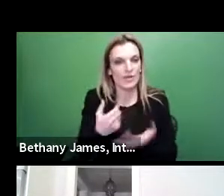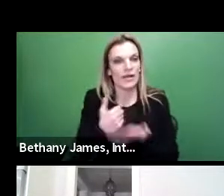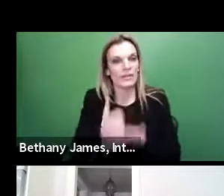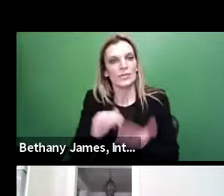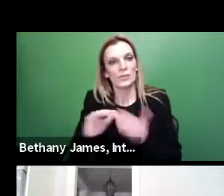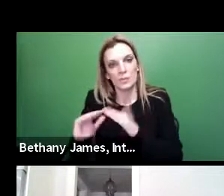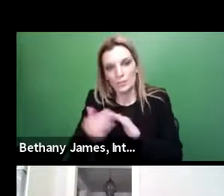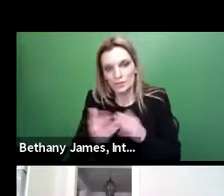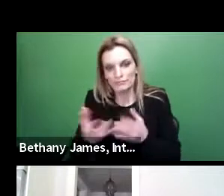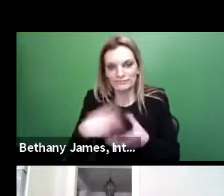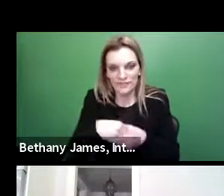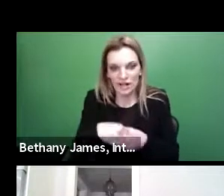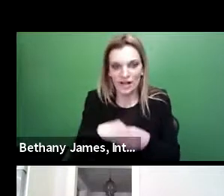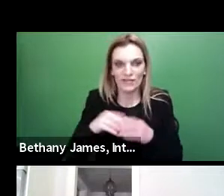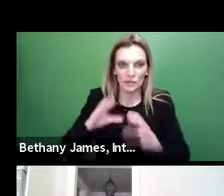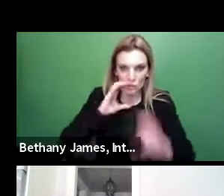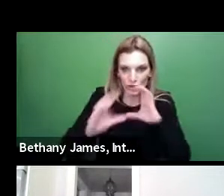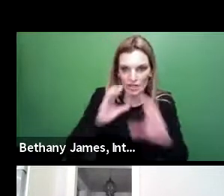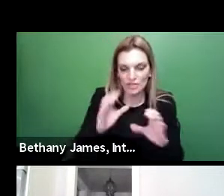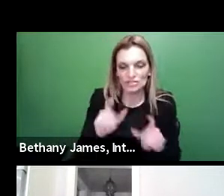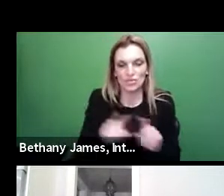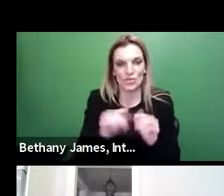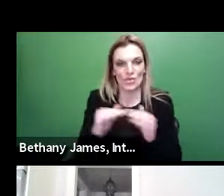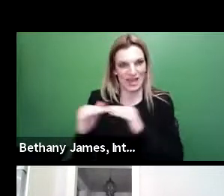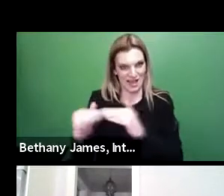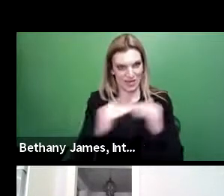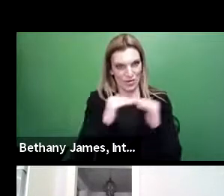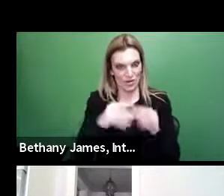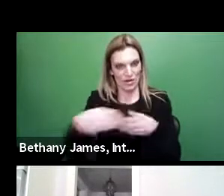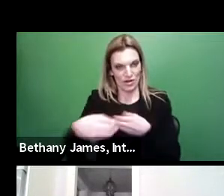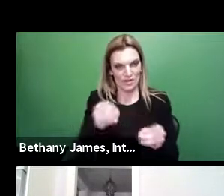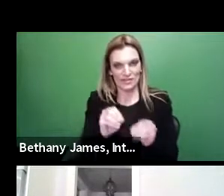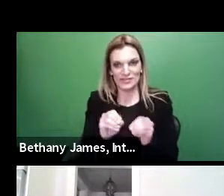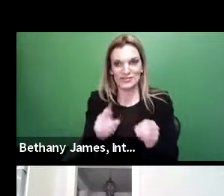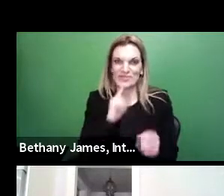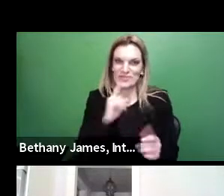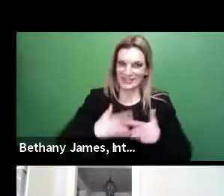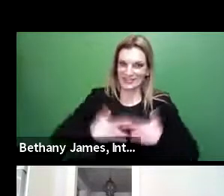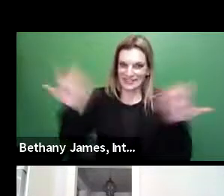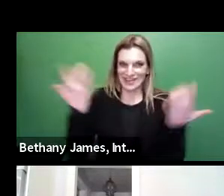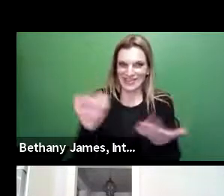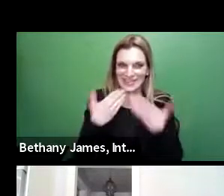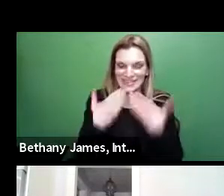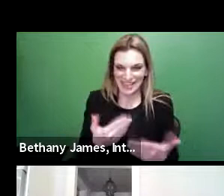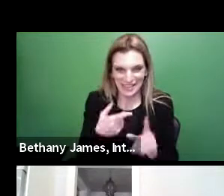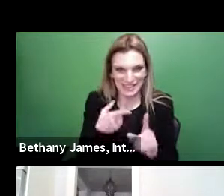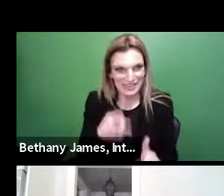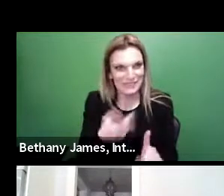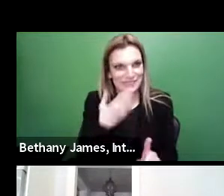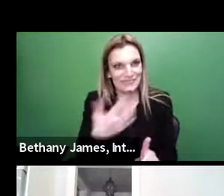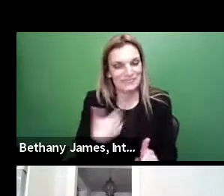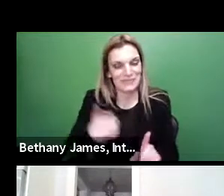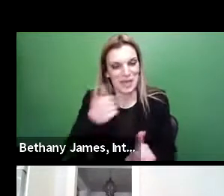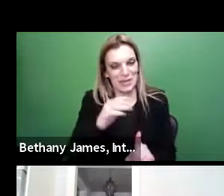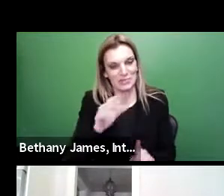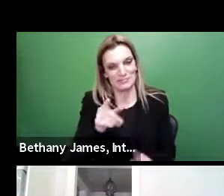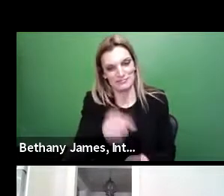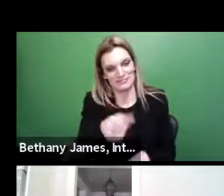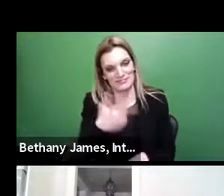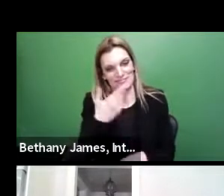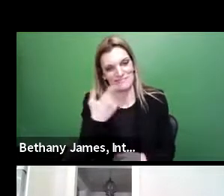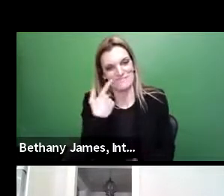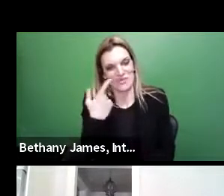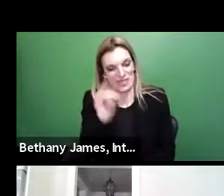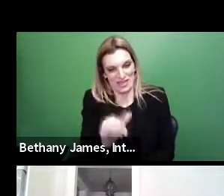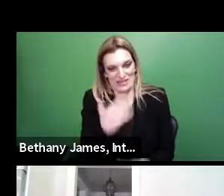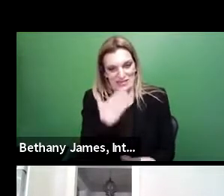engagement, communications, and the equity office. Very excited about that. I want to thank you, Madam Chair, for your assistance with that endeavor